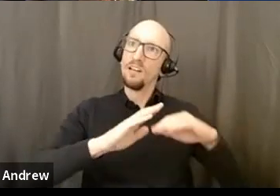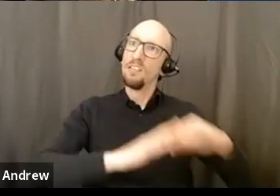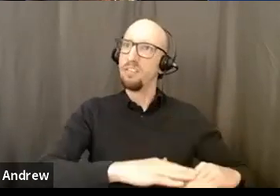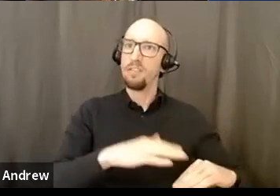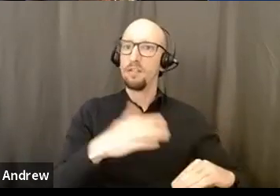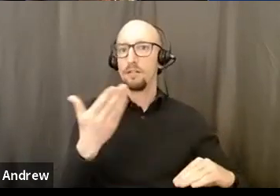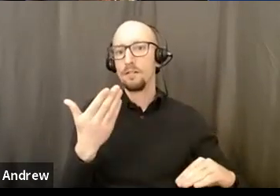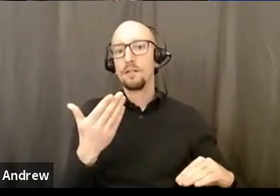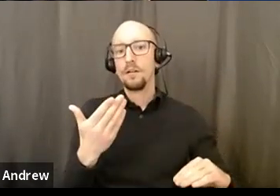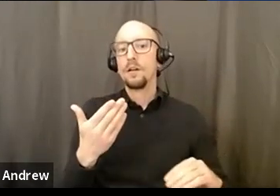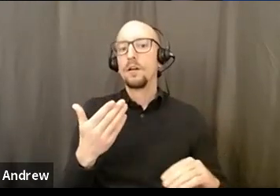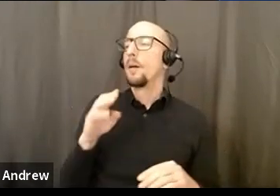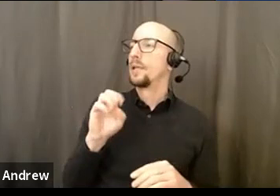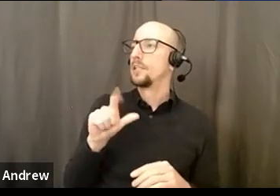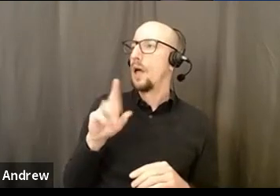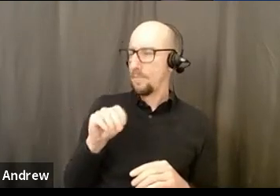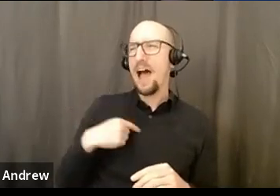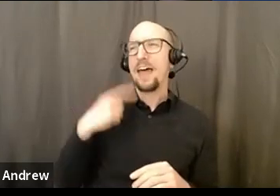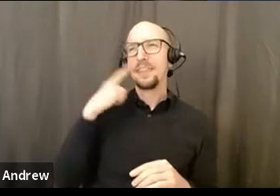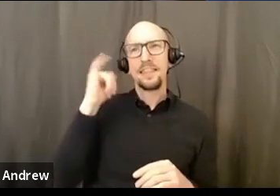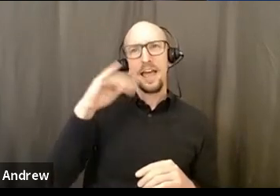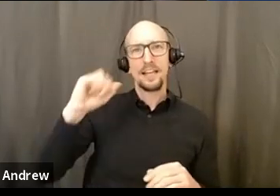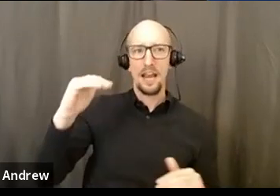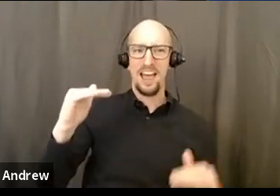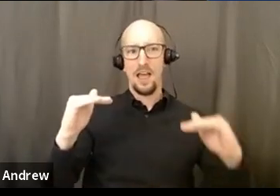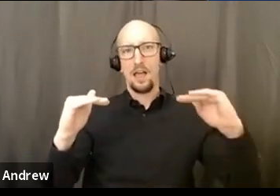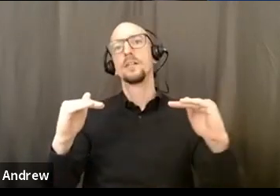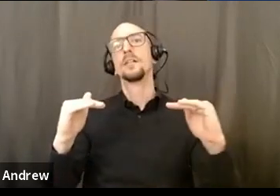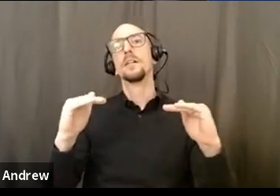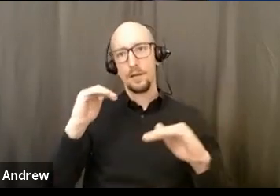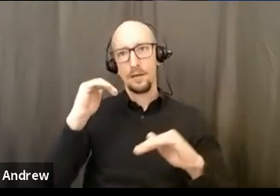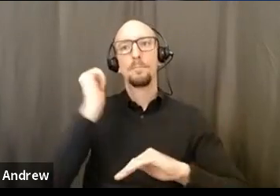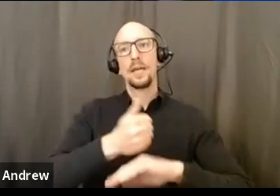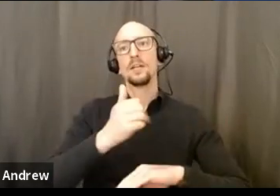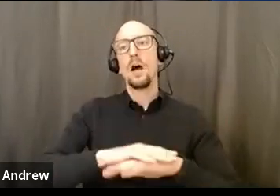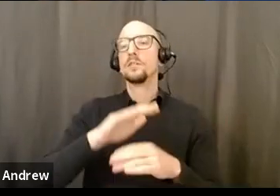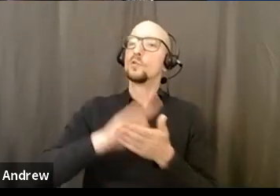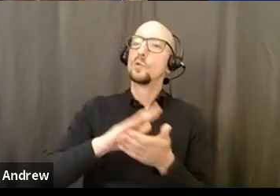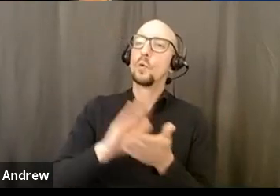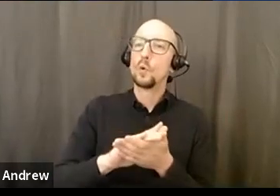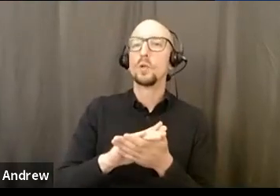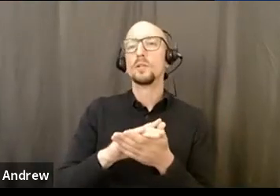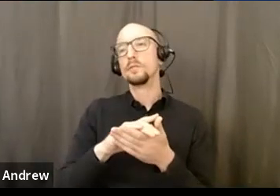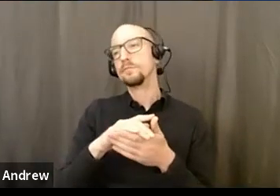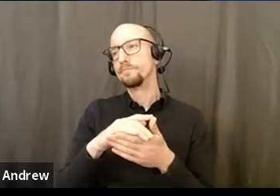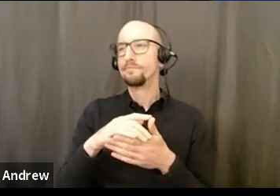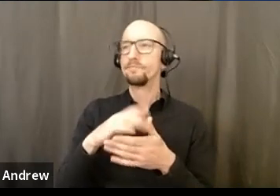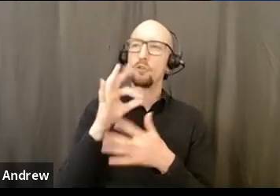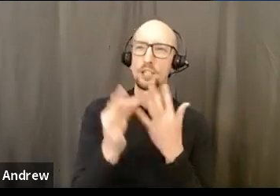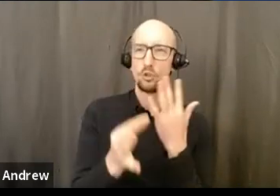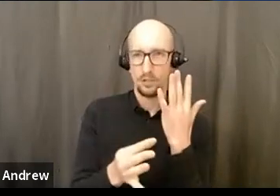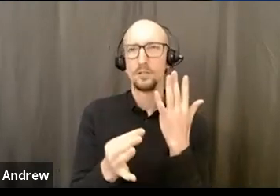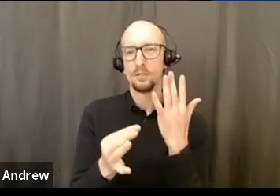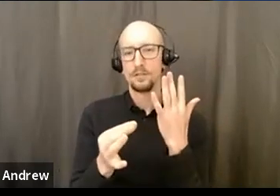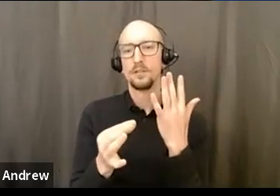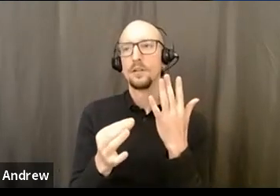could balance that out with school criteria then that had been discussed as well in terms of how resourced